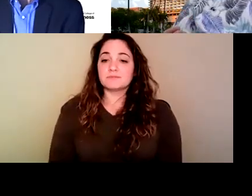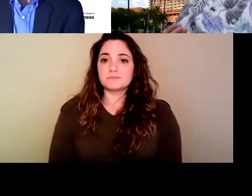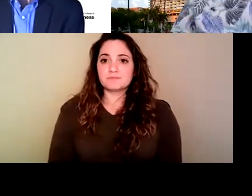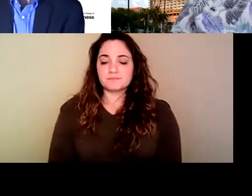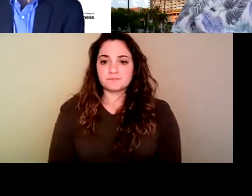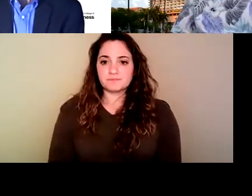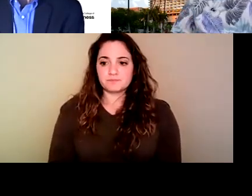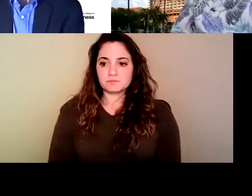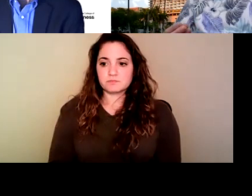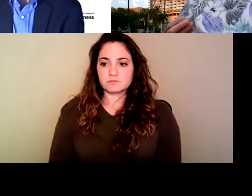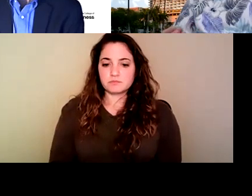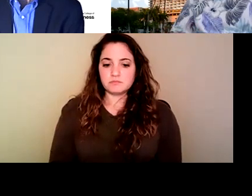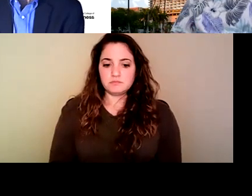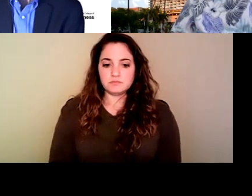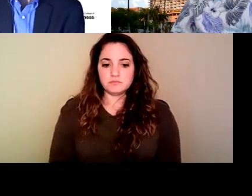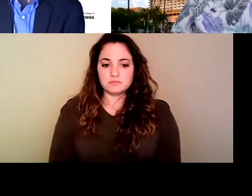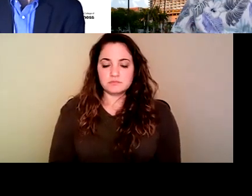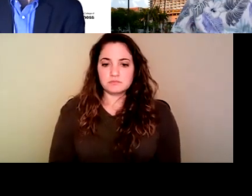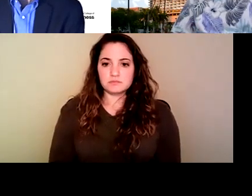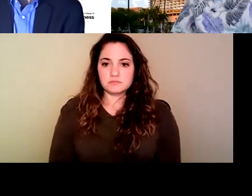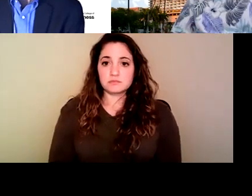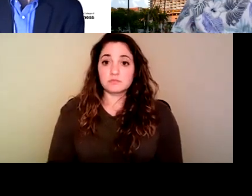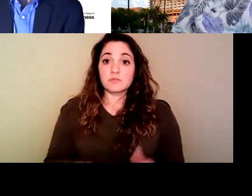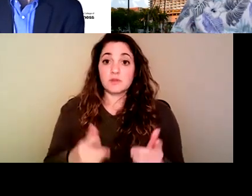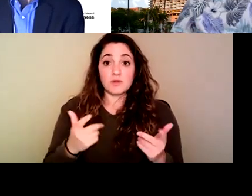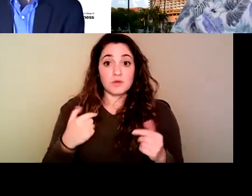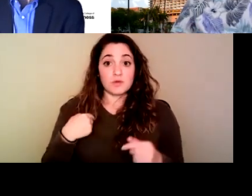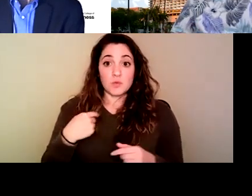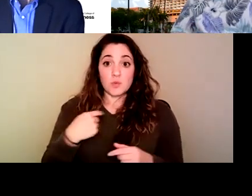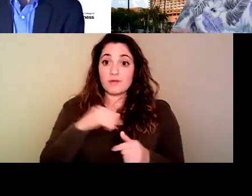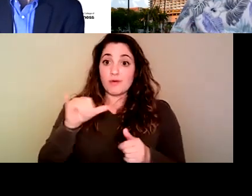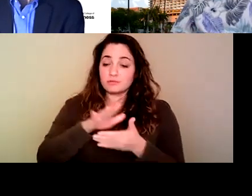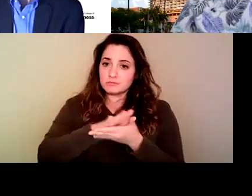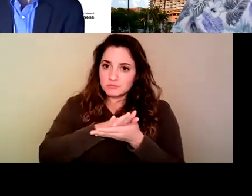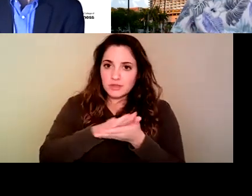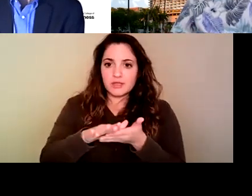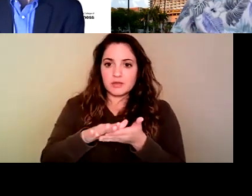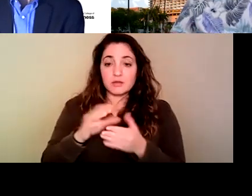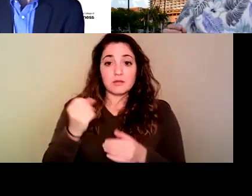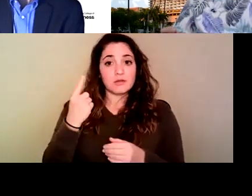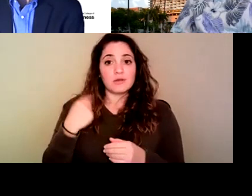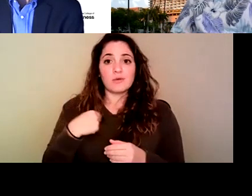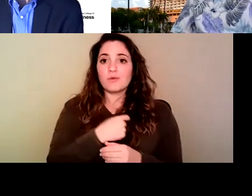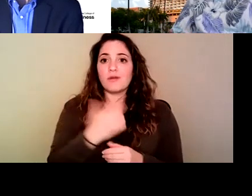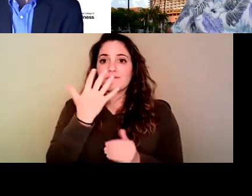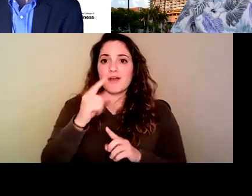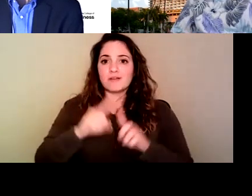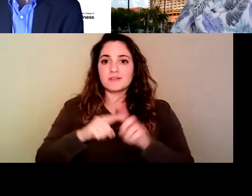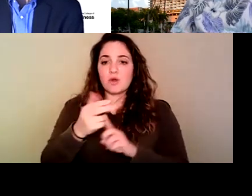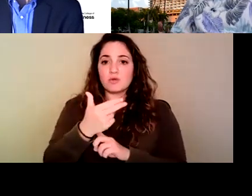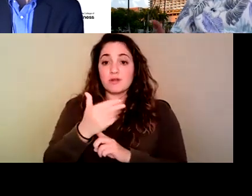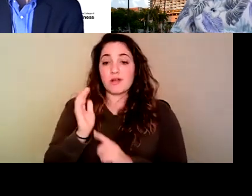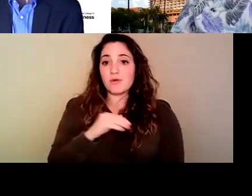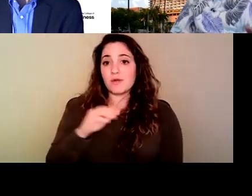I think that for us, the level of cleanliness that we provide, because we're a five-star hotel, our ADR is